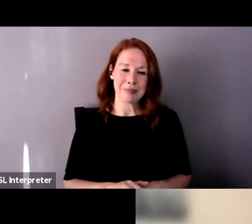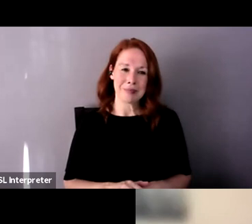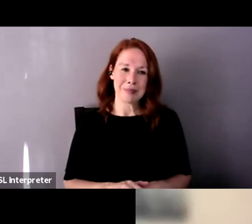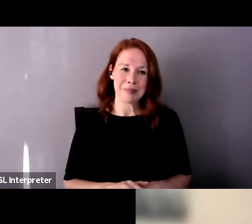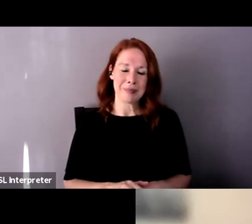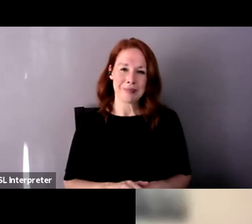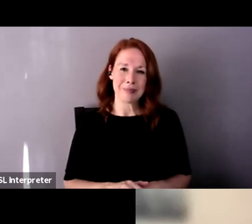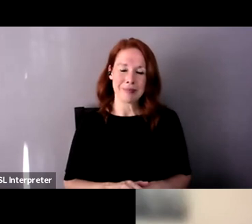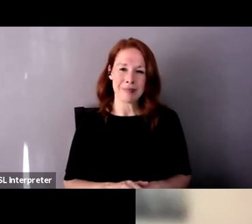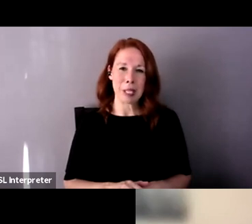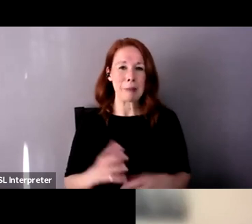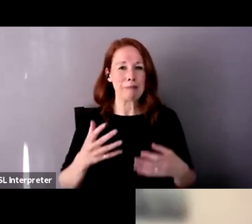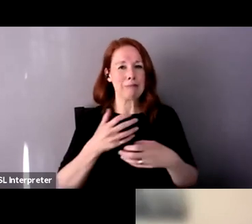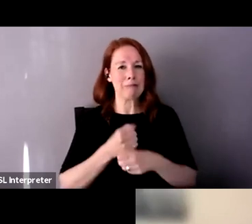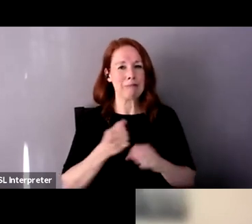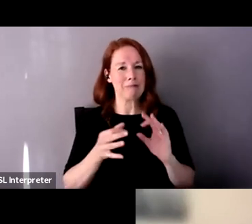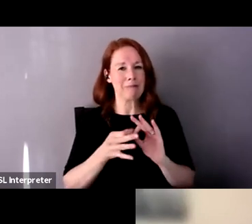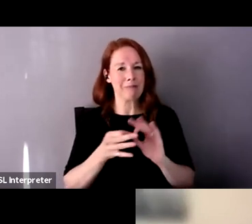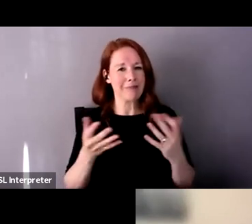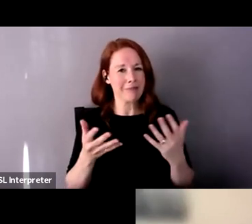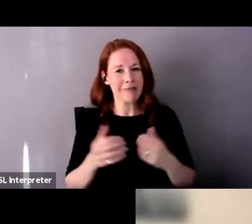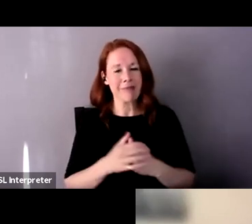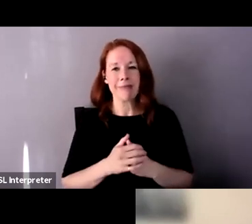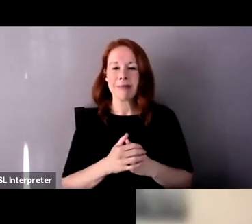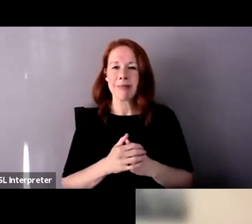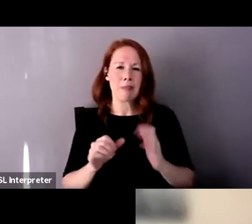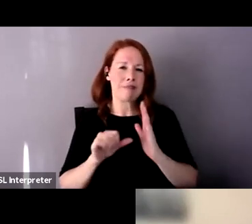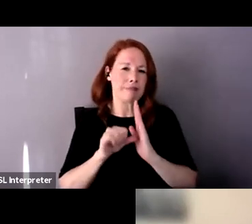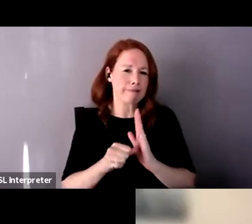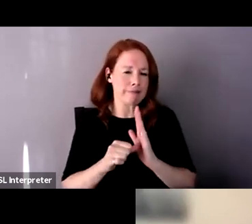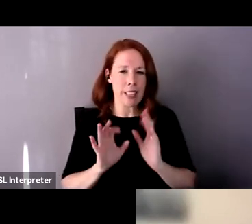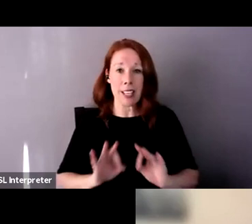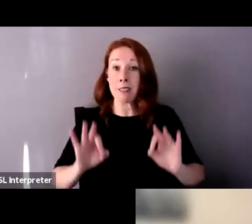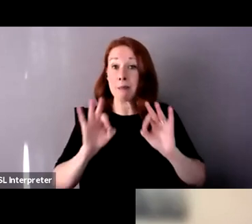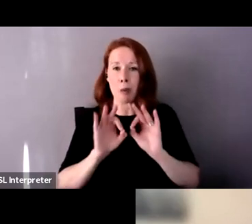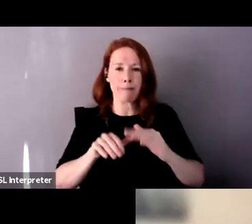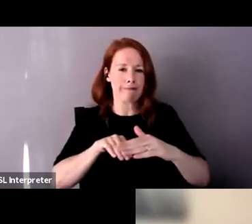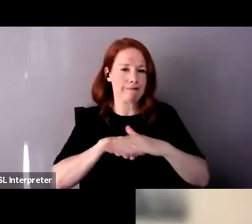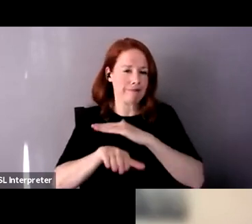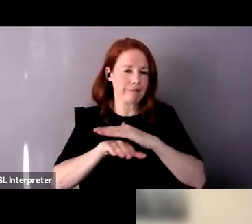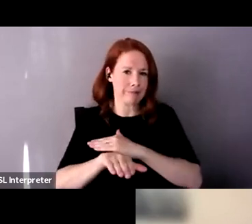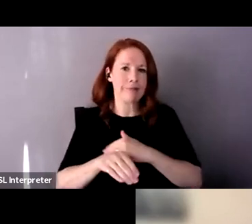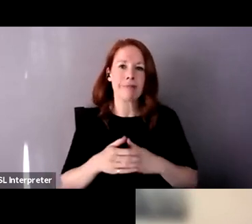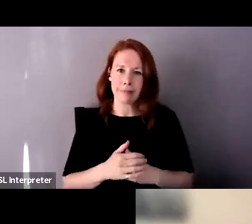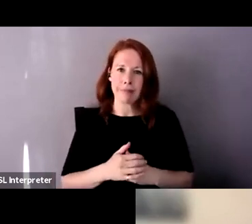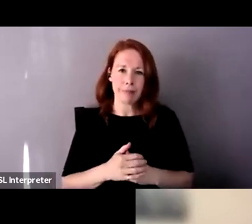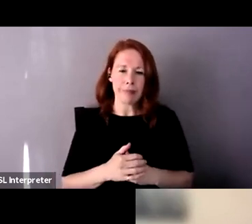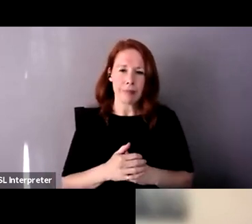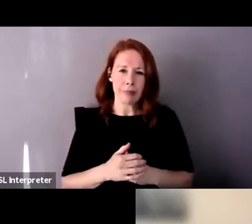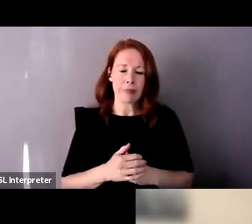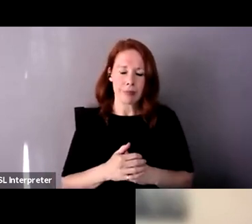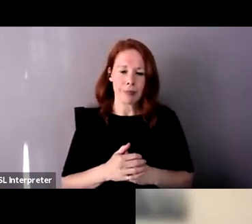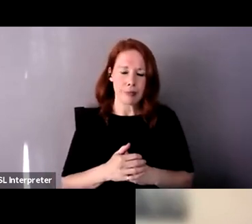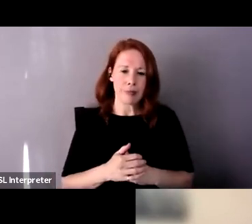I want to end, I guess, on just reiterating how important accessibility is. And I guess when you're